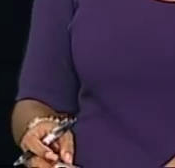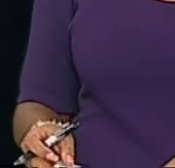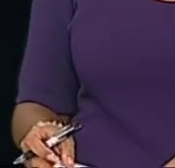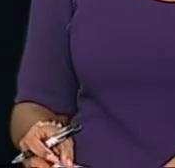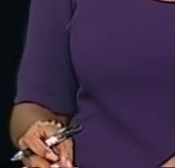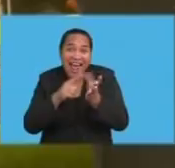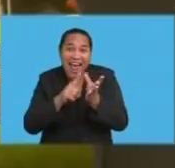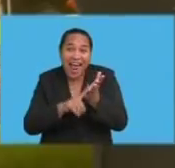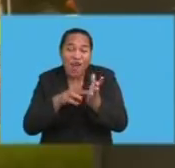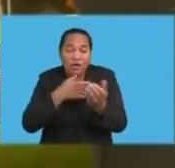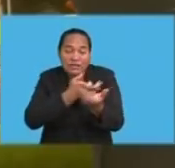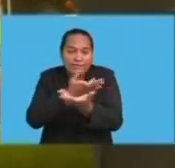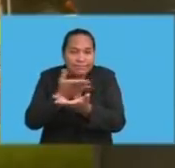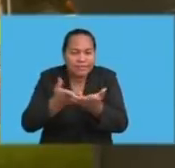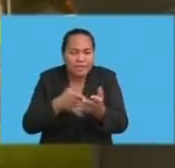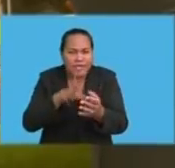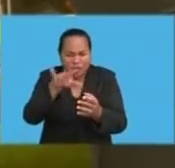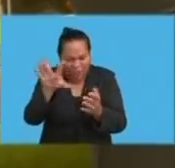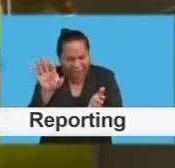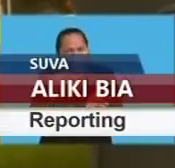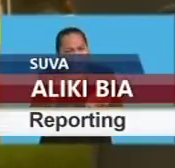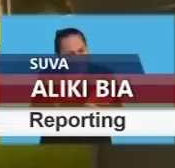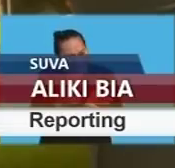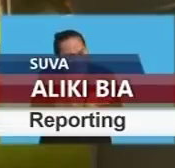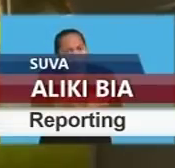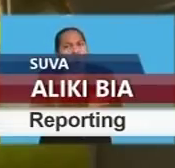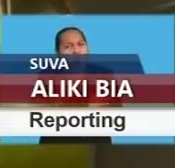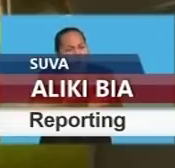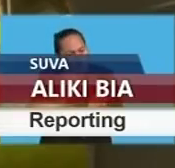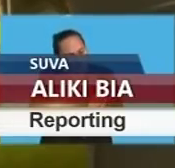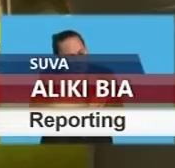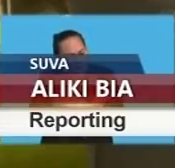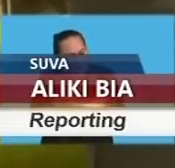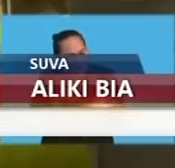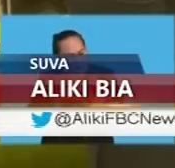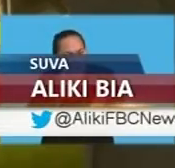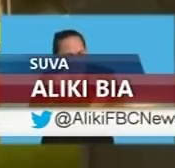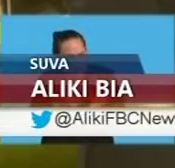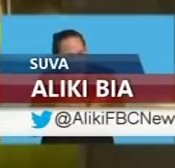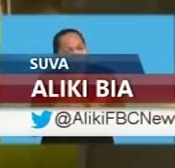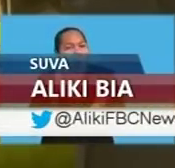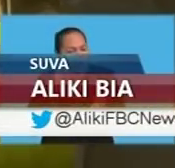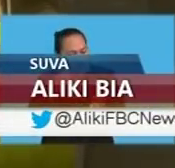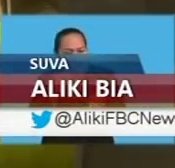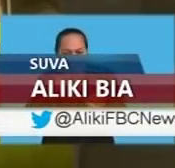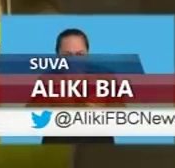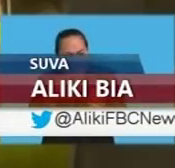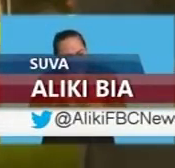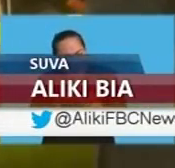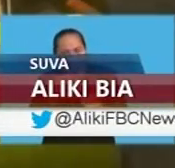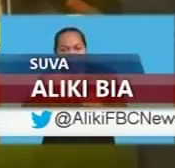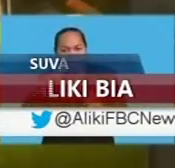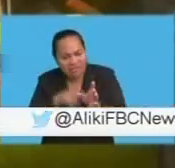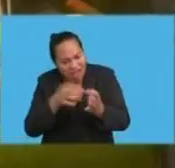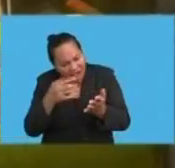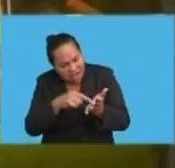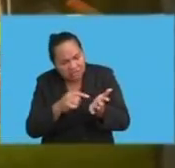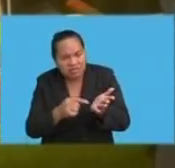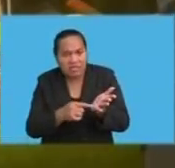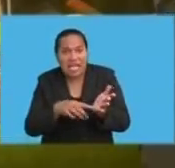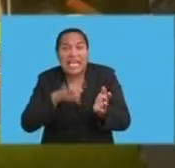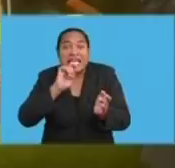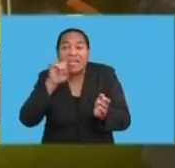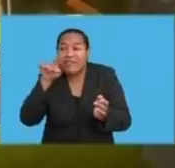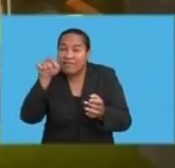the story. While referring to the rural electrification project in Ndunguvatu, Attorney General